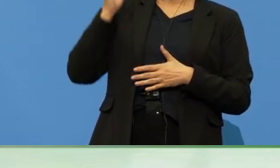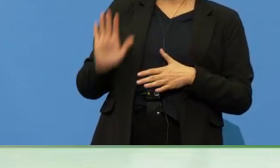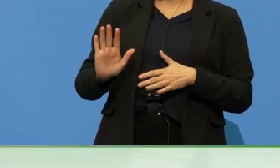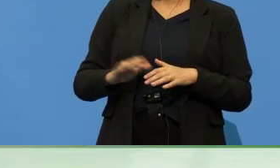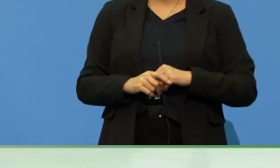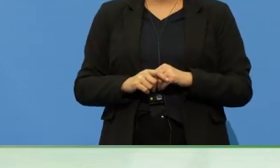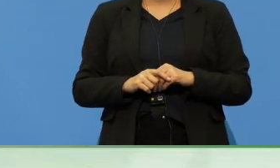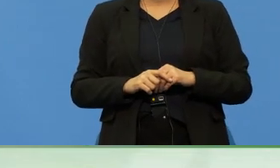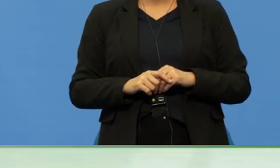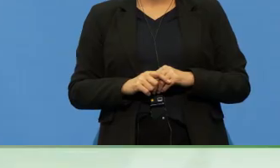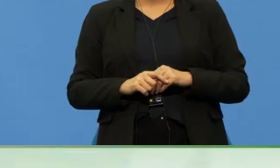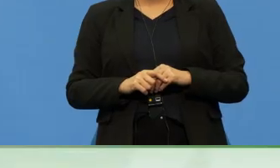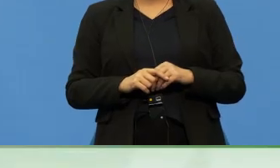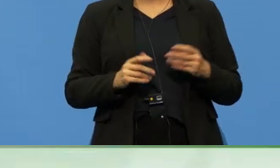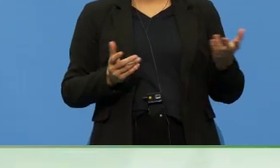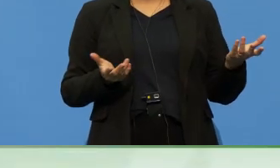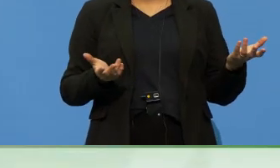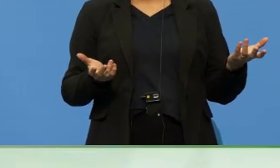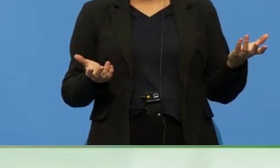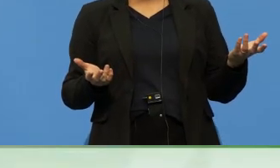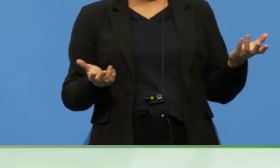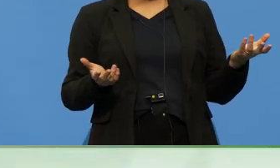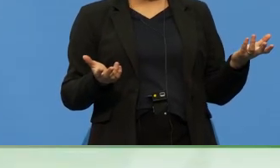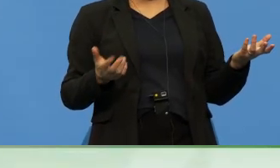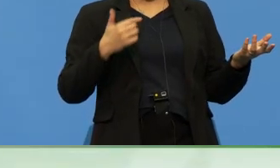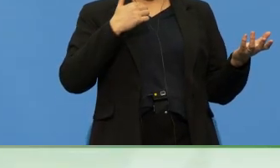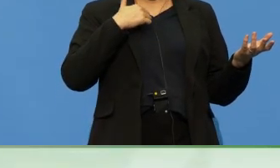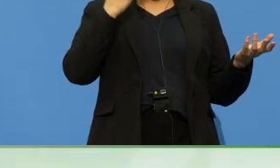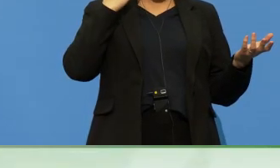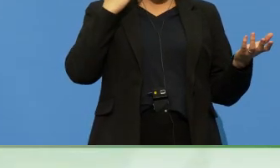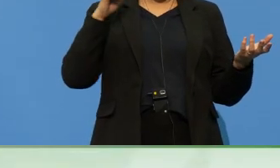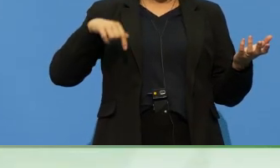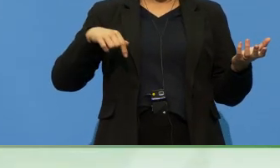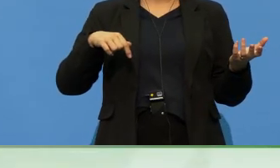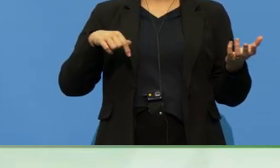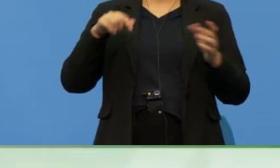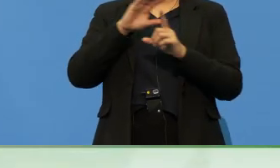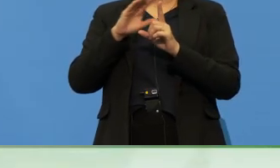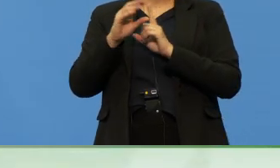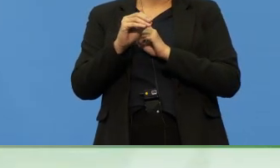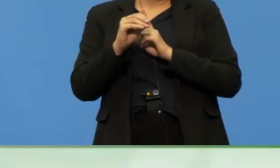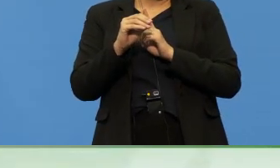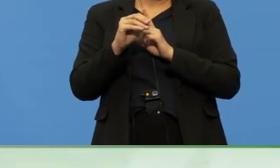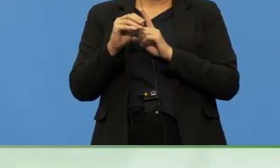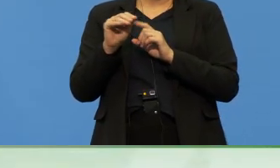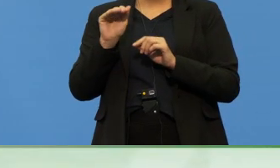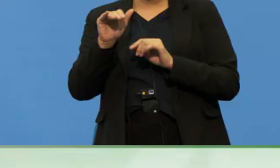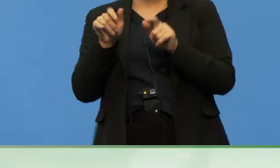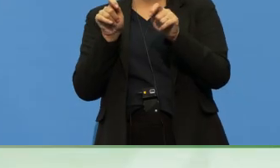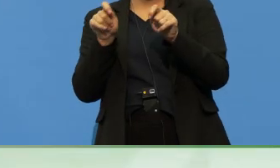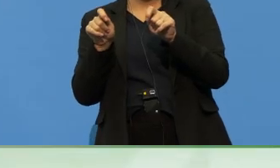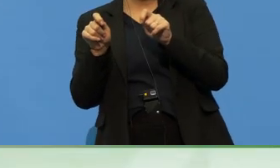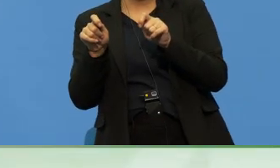transformative project, it's, you know, we are touching the culture, so it's taking time, and it's a very